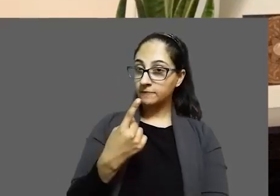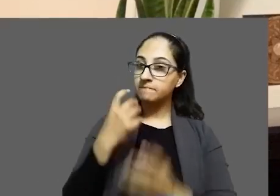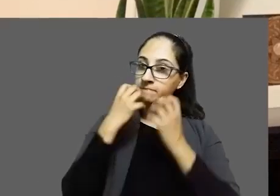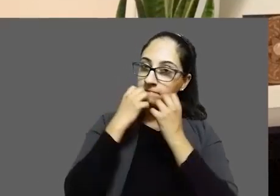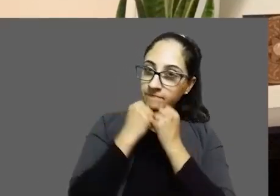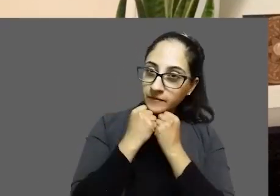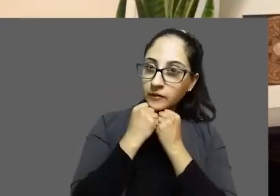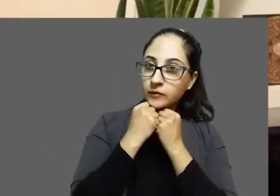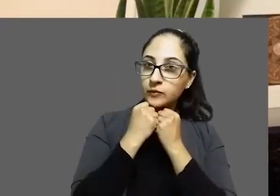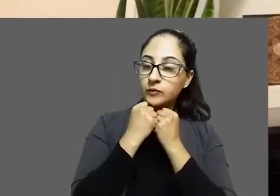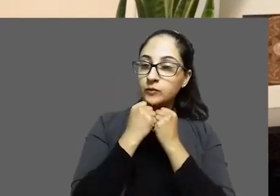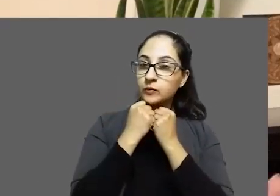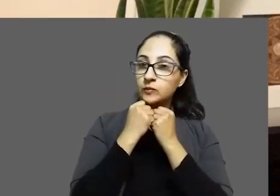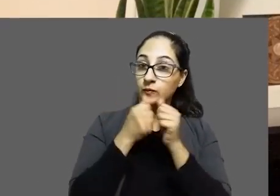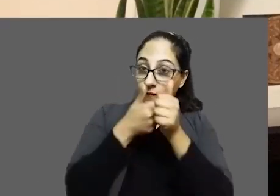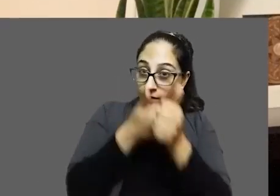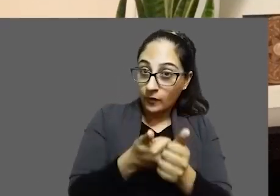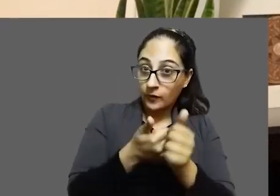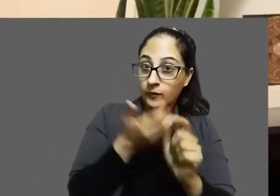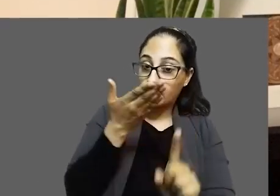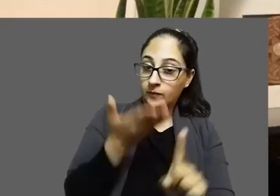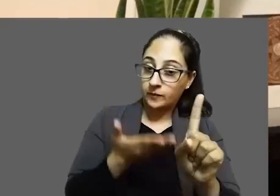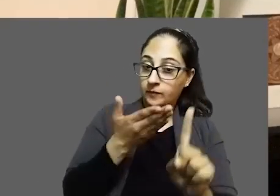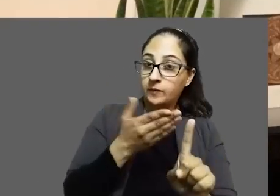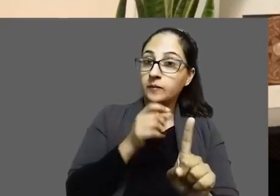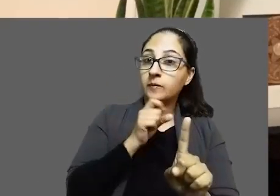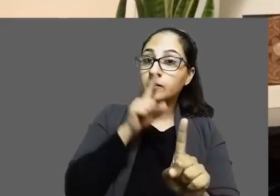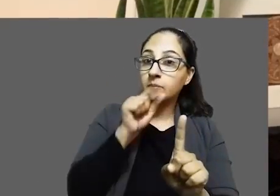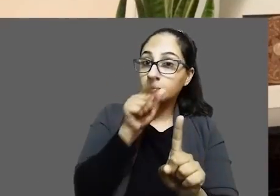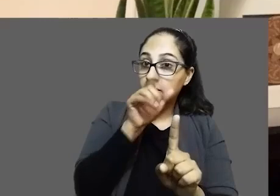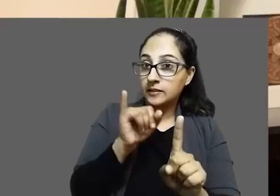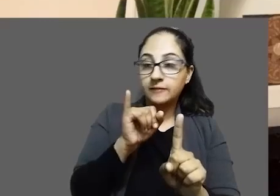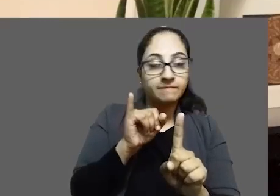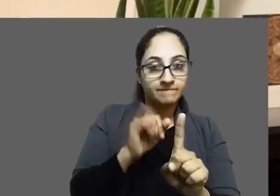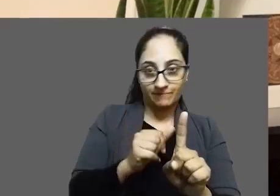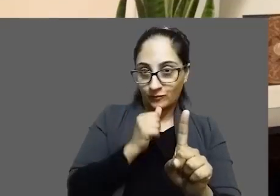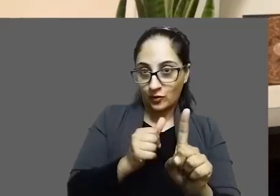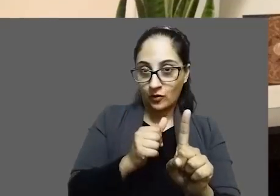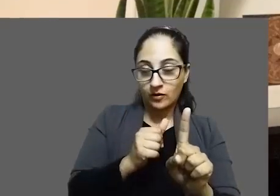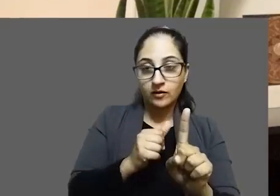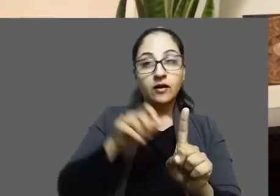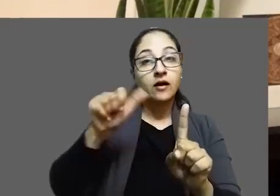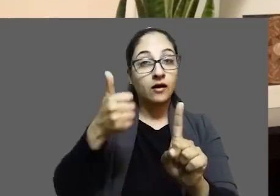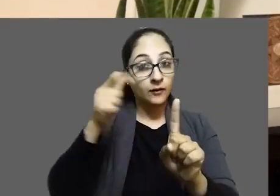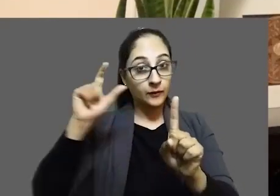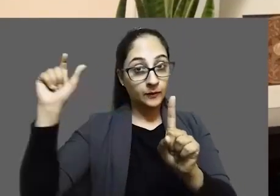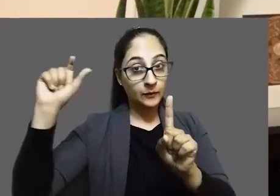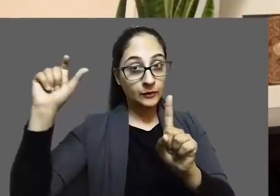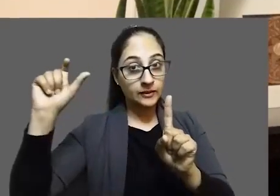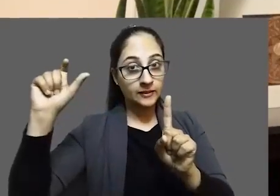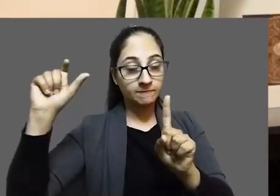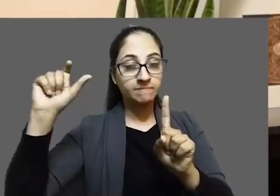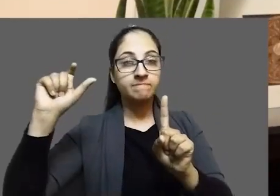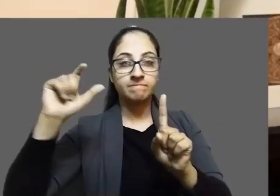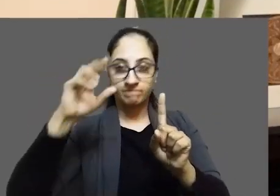is recognized as one of the most important intellectual and spiritual authority figures